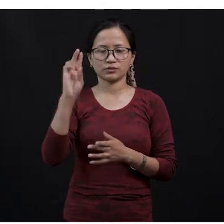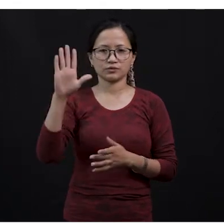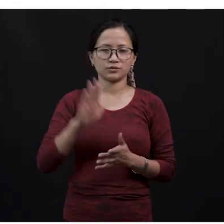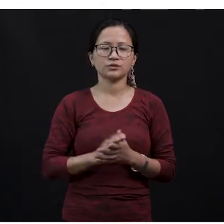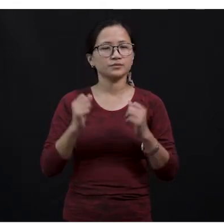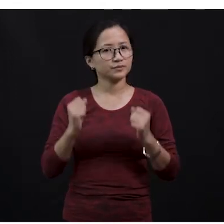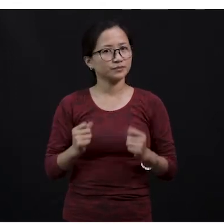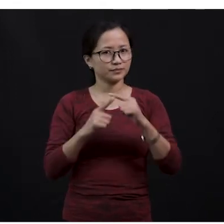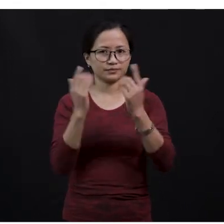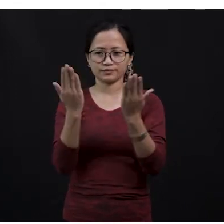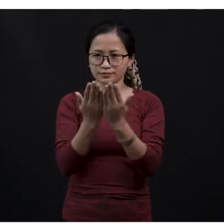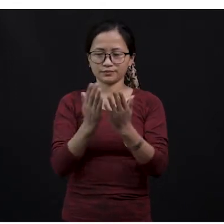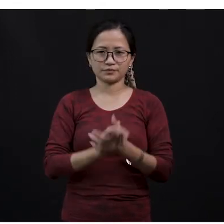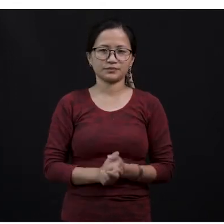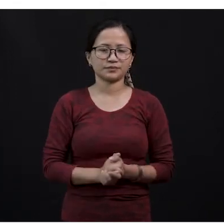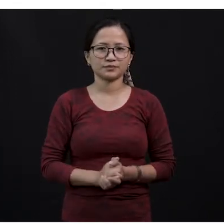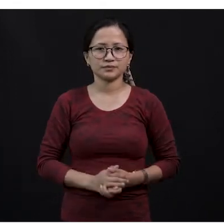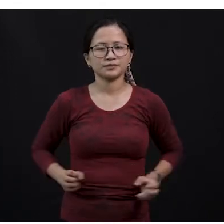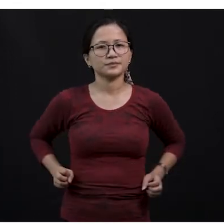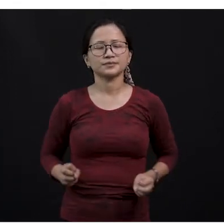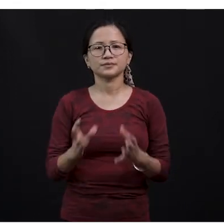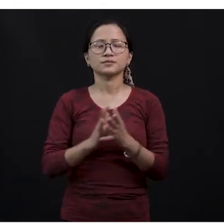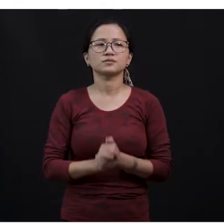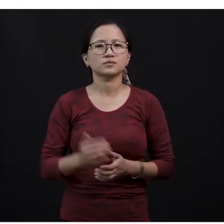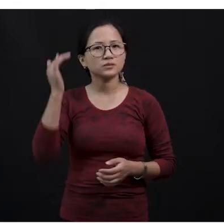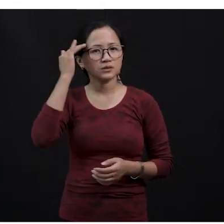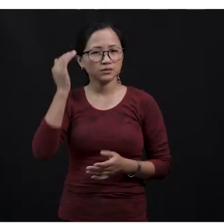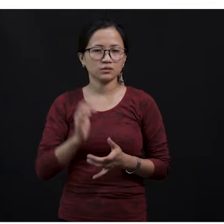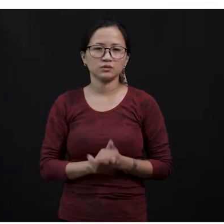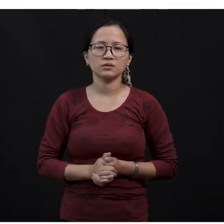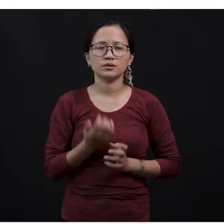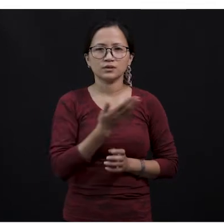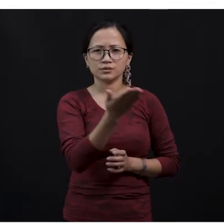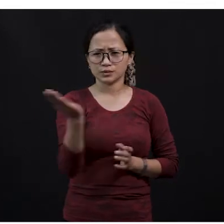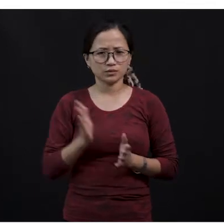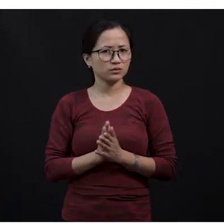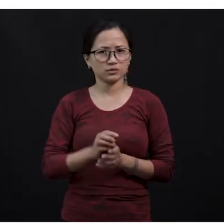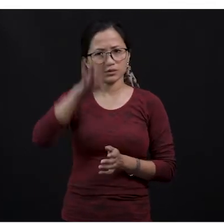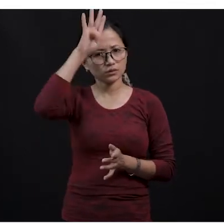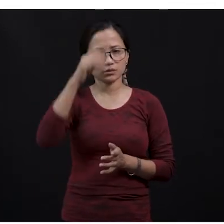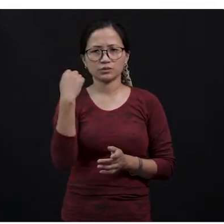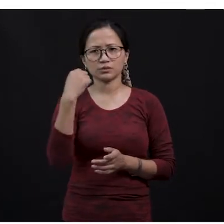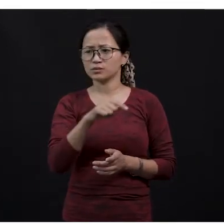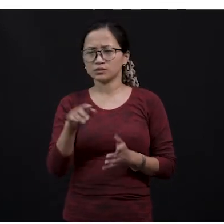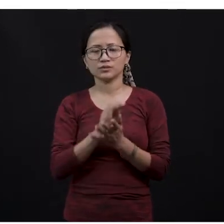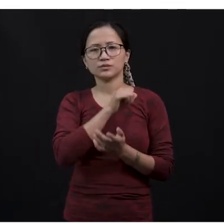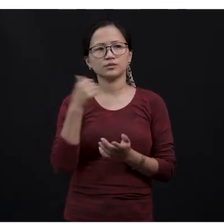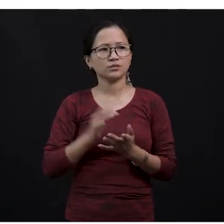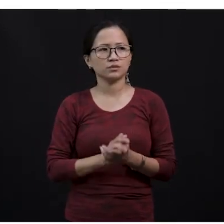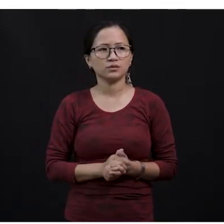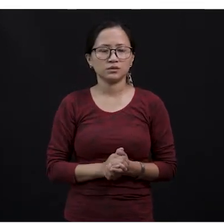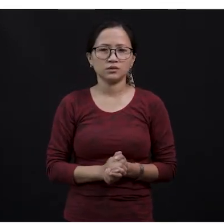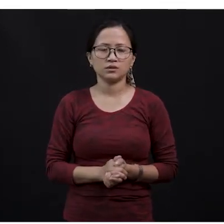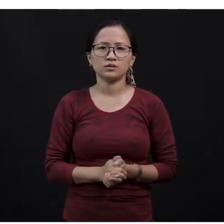of us are sitting with our text. So let's begin, because we know that there was a king which died, and then we